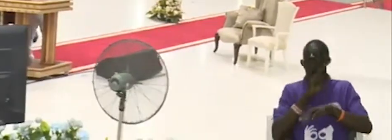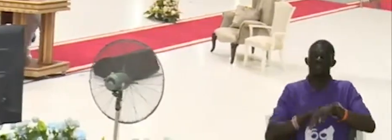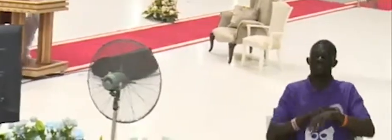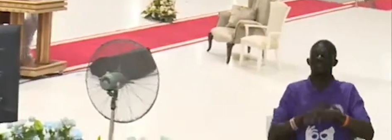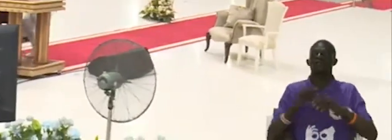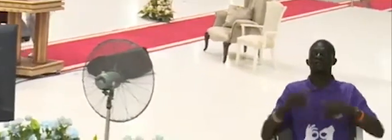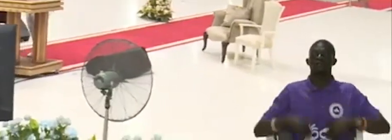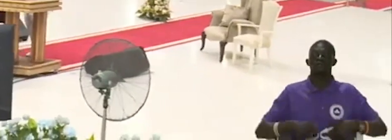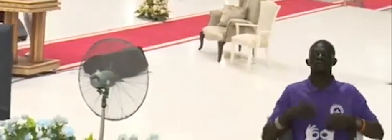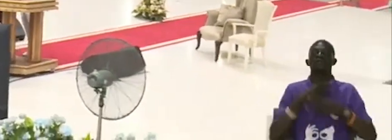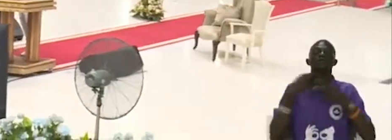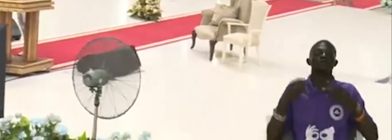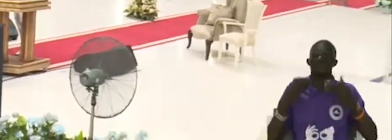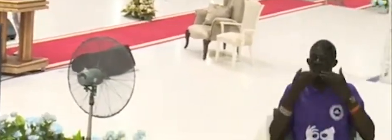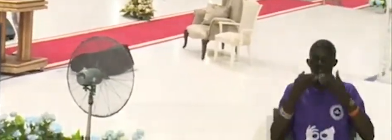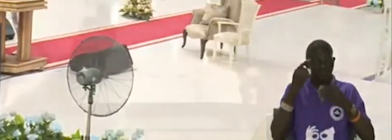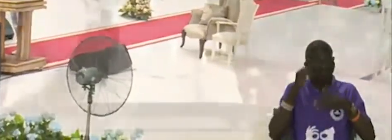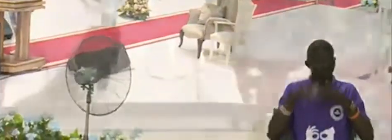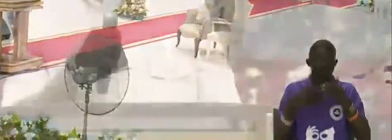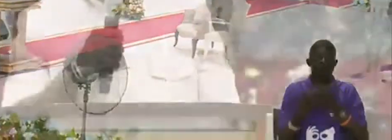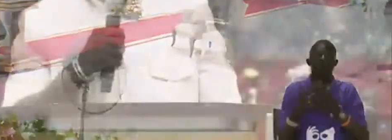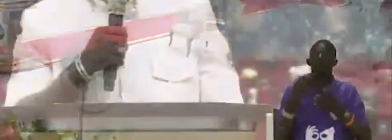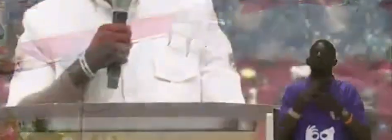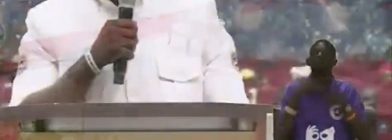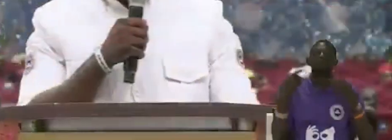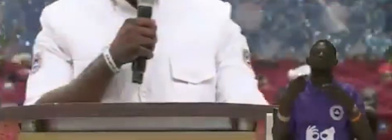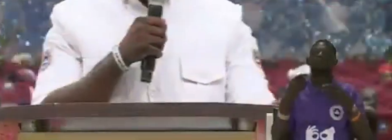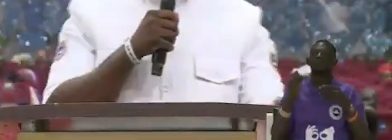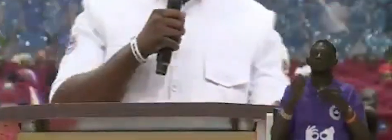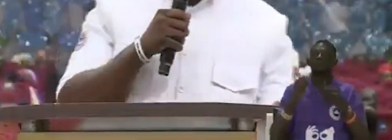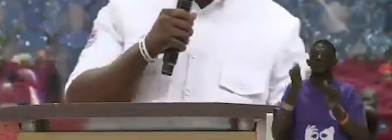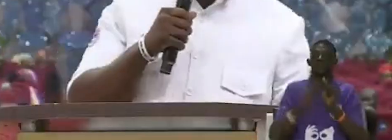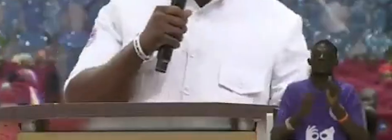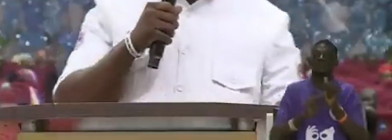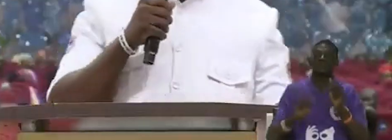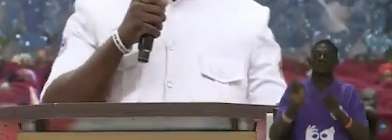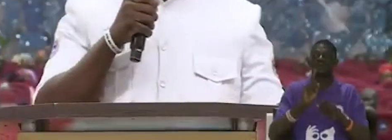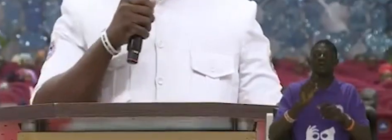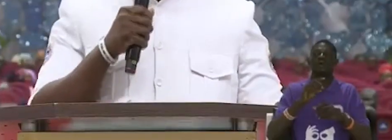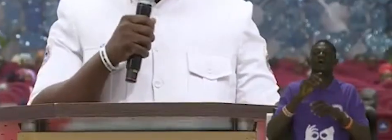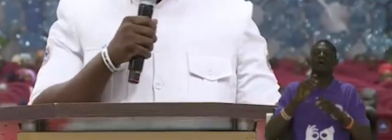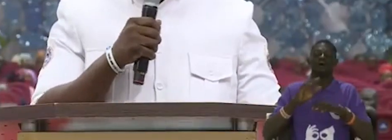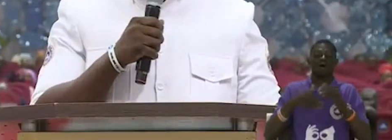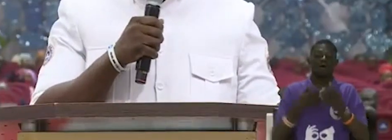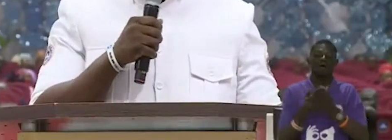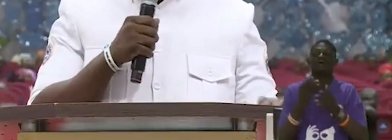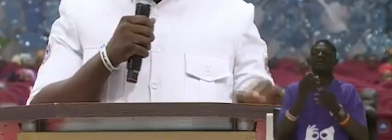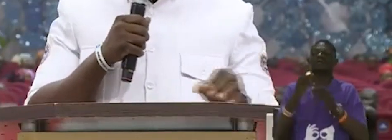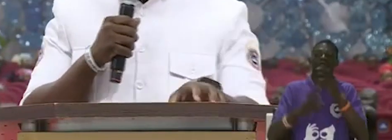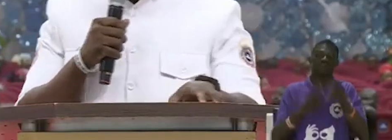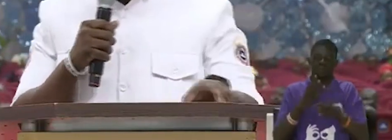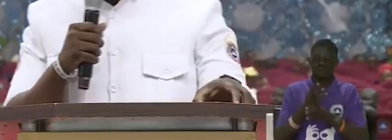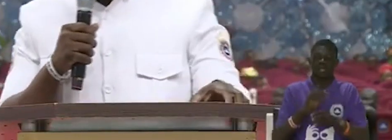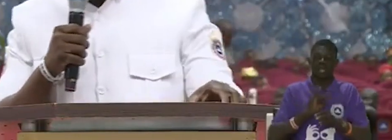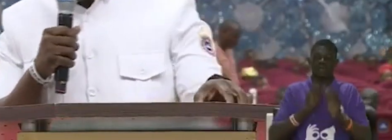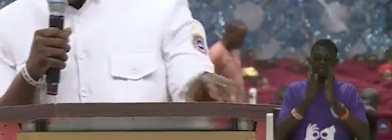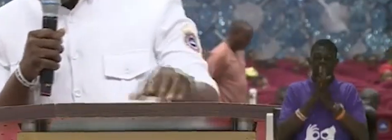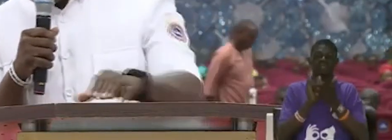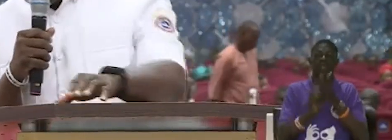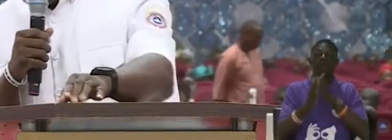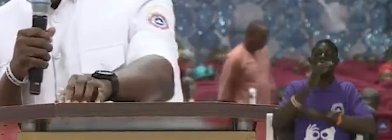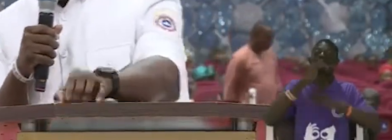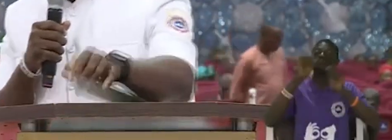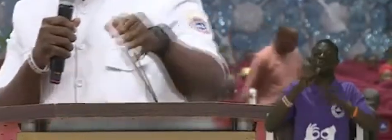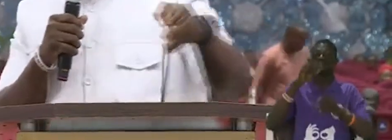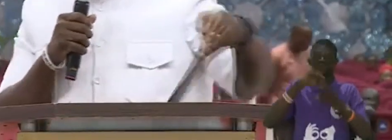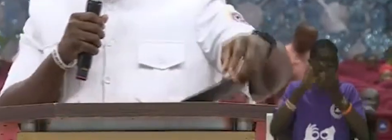you, and thank you to all the youth pastors everywhere across board. We say God bless you in Jesus' name.